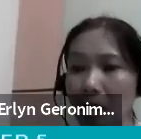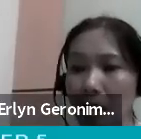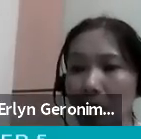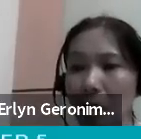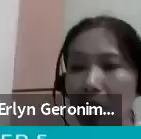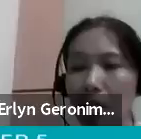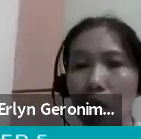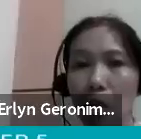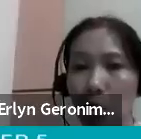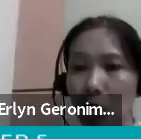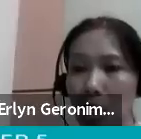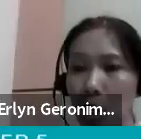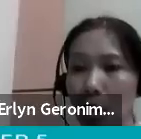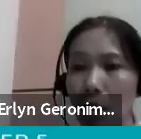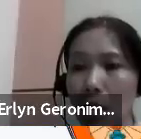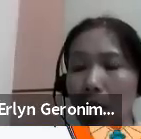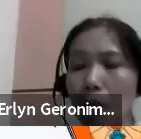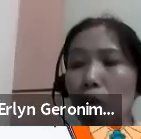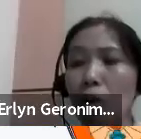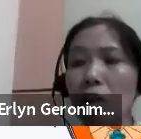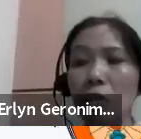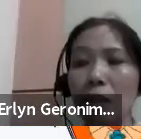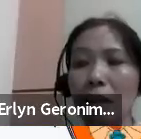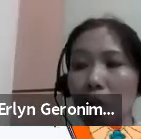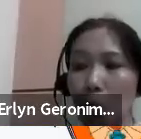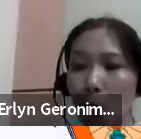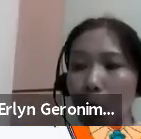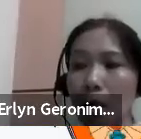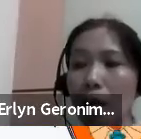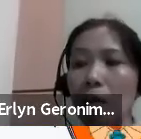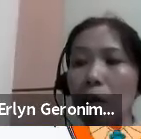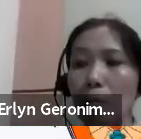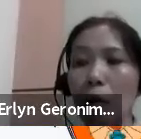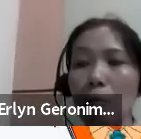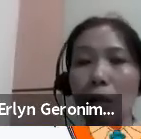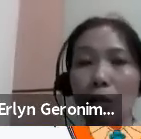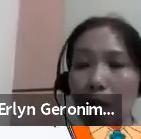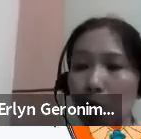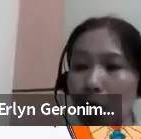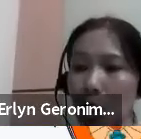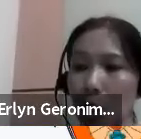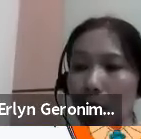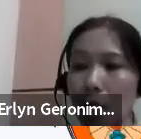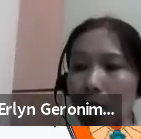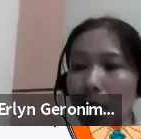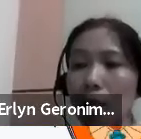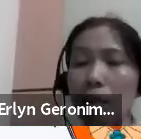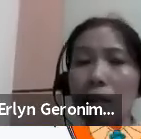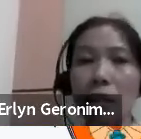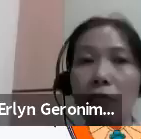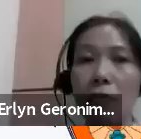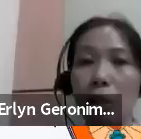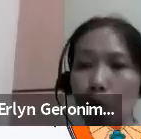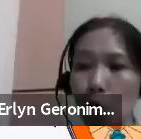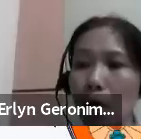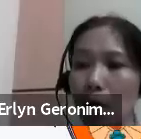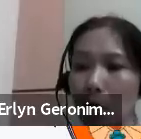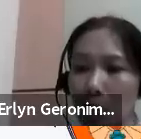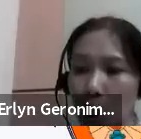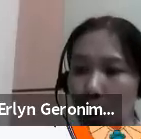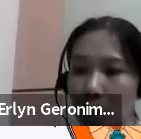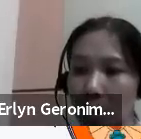of excellence in teacher education, joins UNESCO and the Department of Education in giving